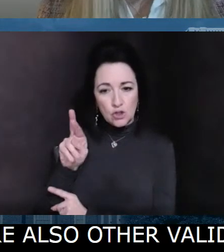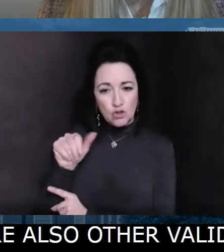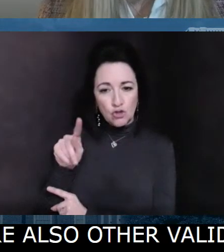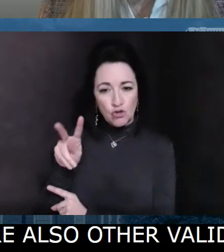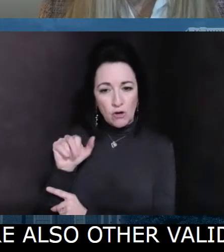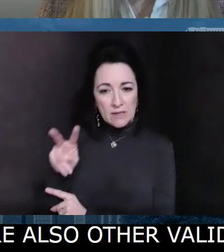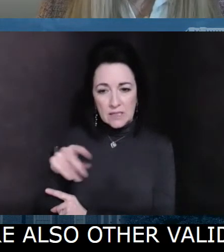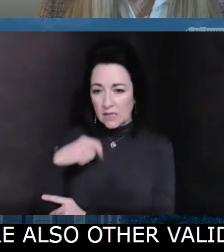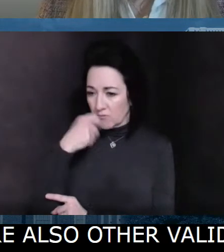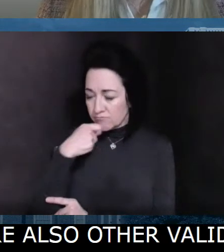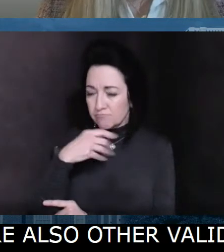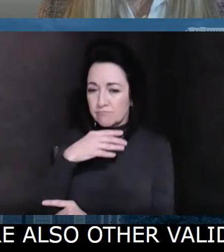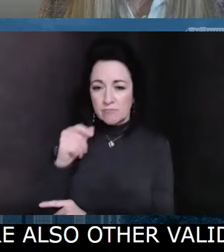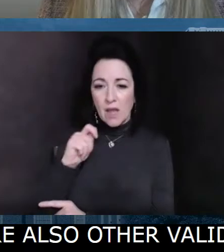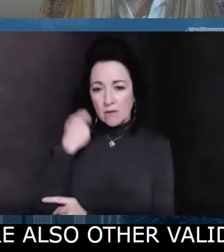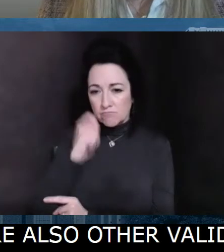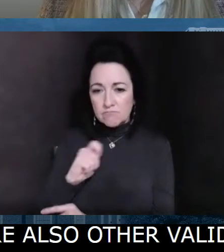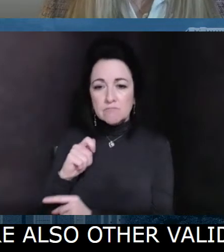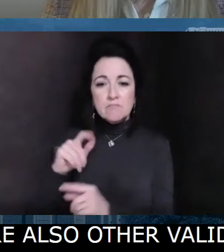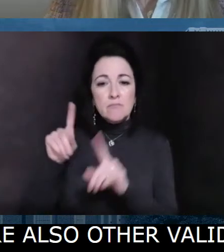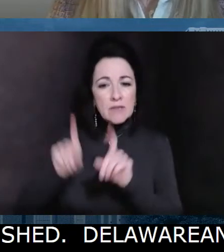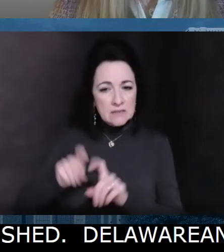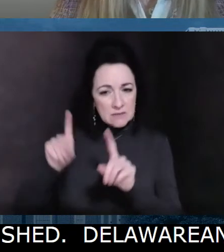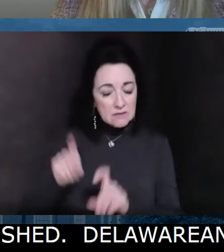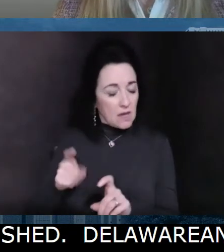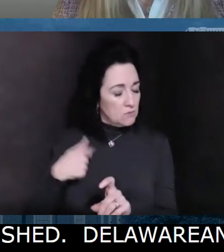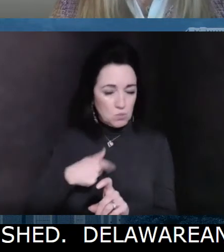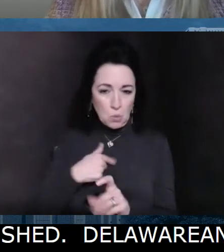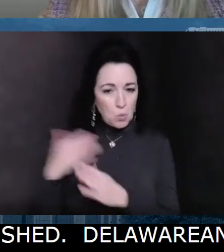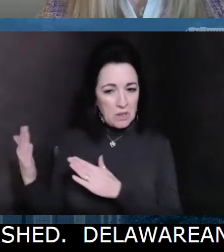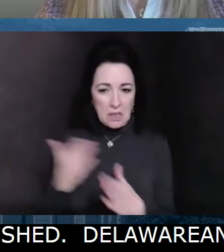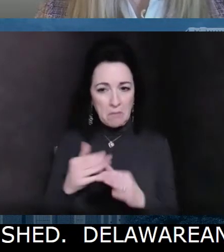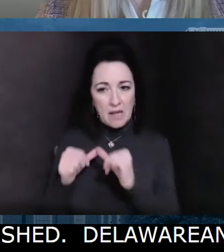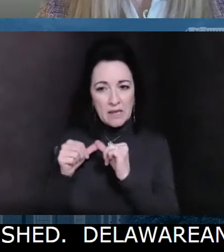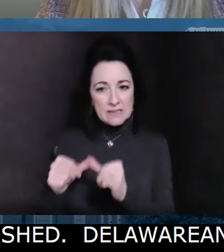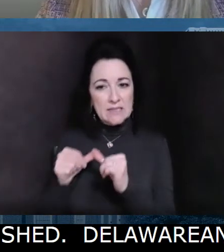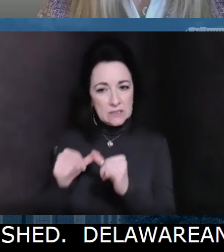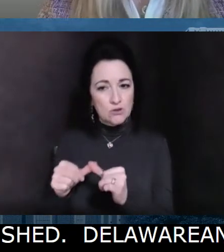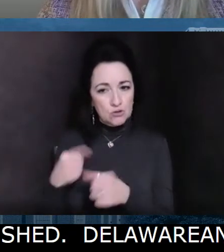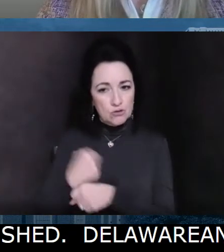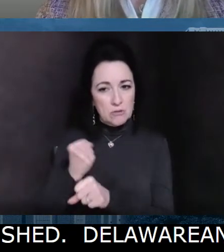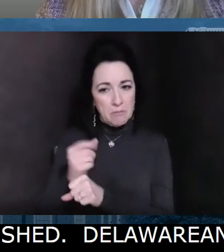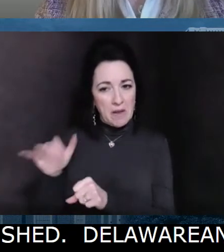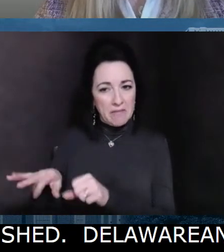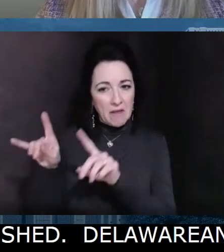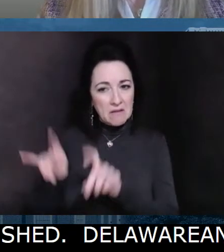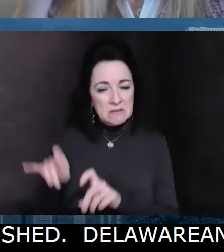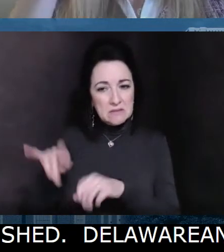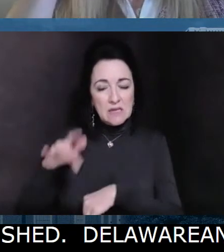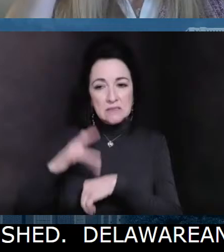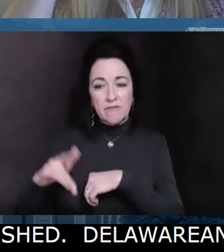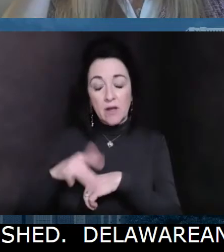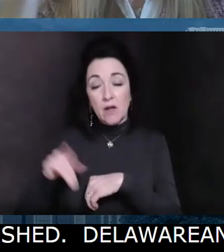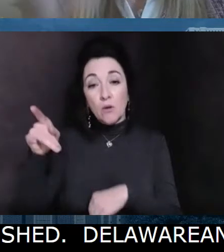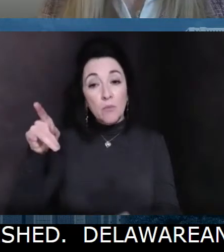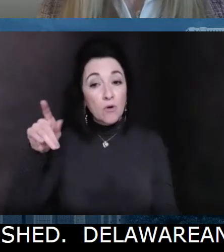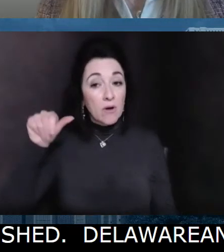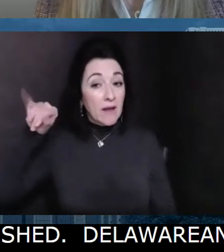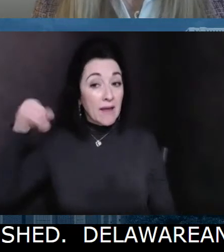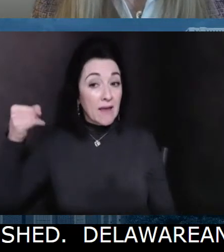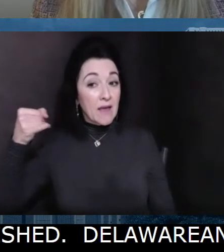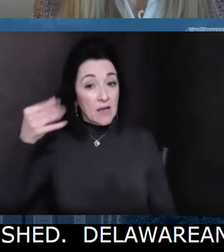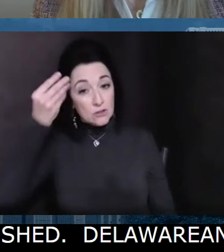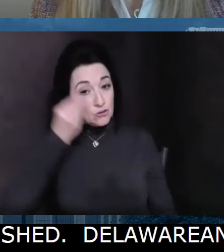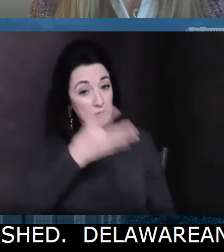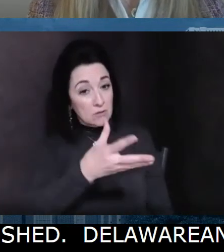to continue making it available. The only thing I'd add to that, Amy, is you know, we did